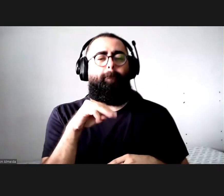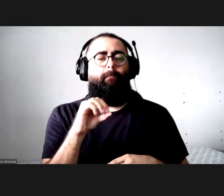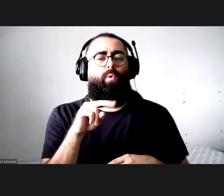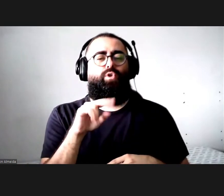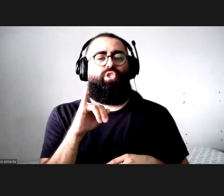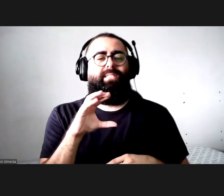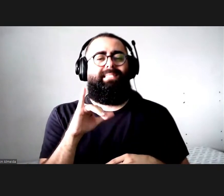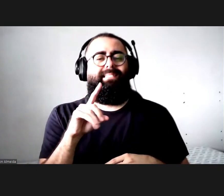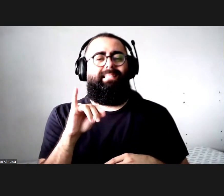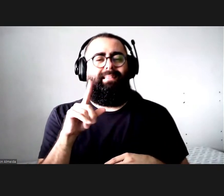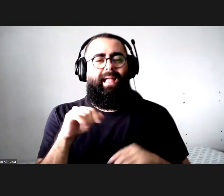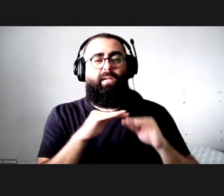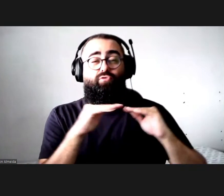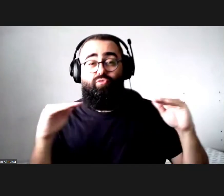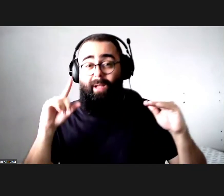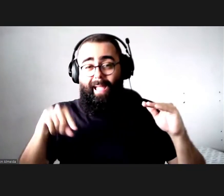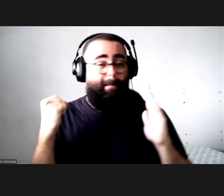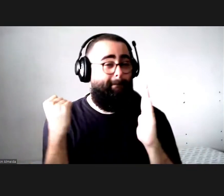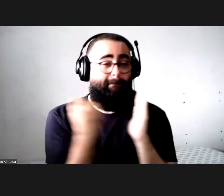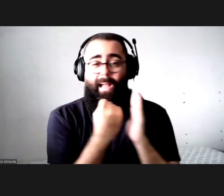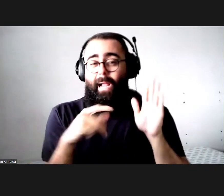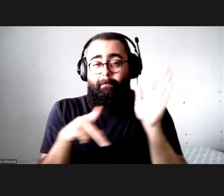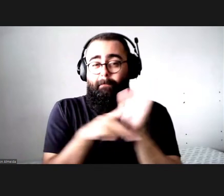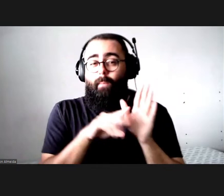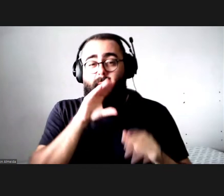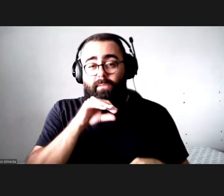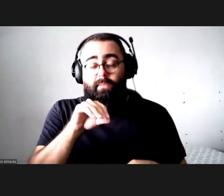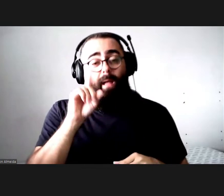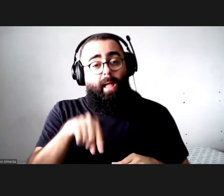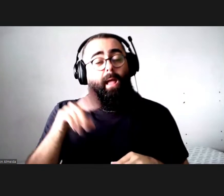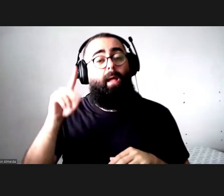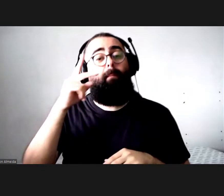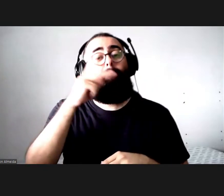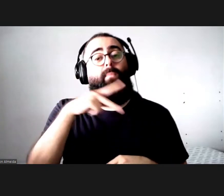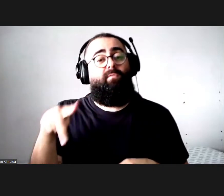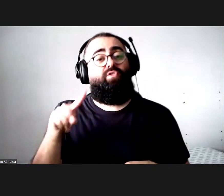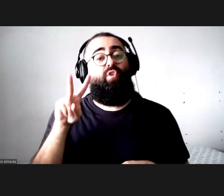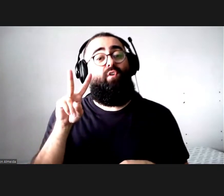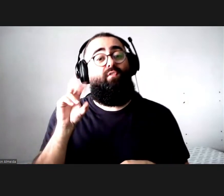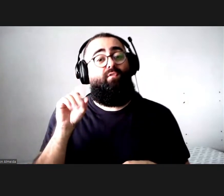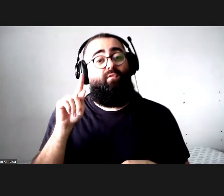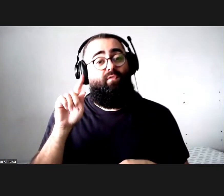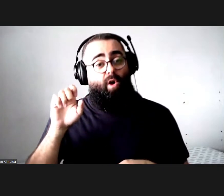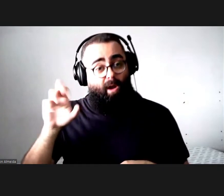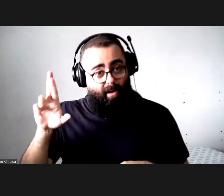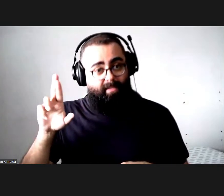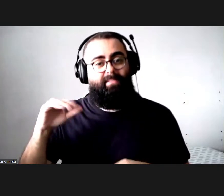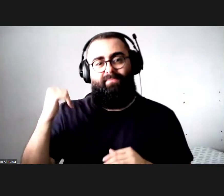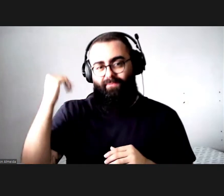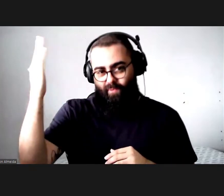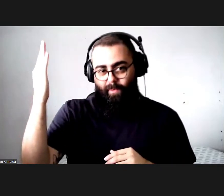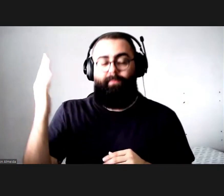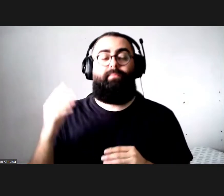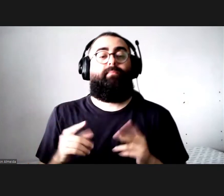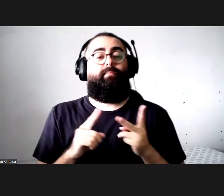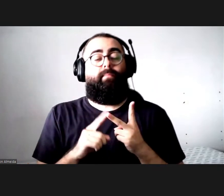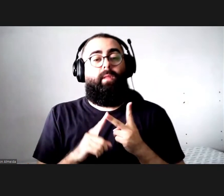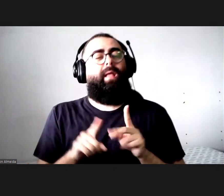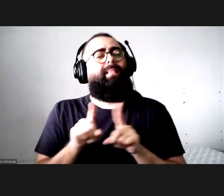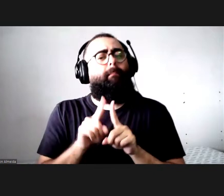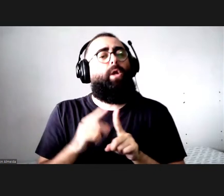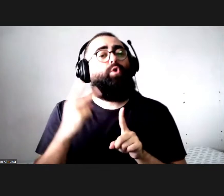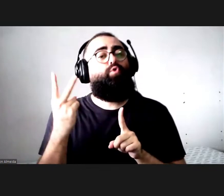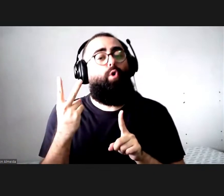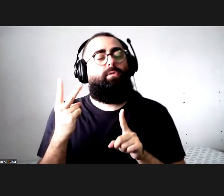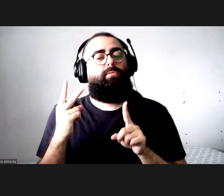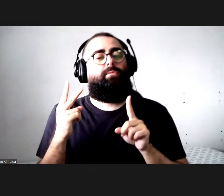of speech that will be given by Professor Volker Delvaux, and 2 sessions on prosody and